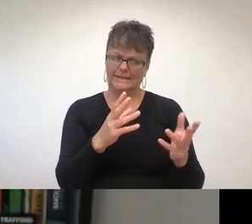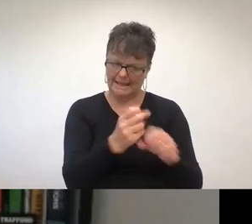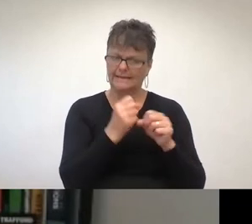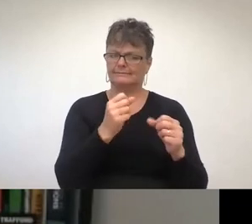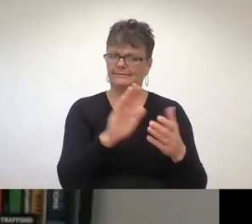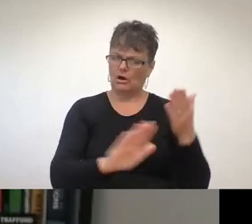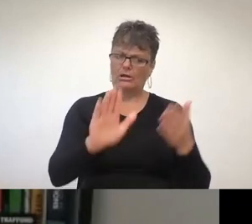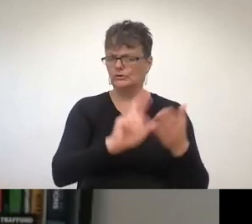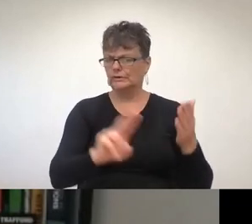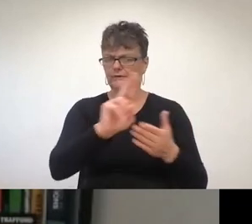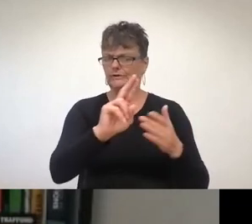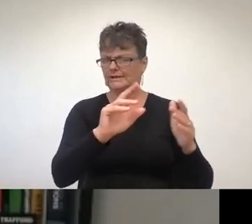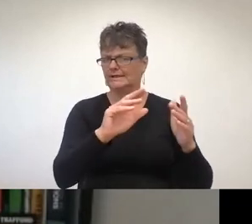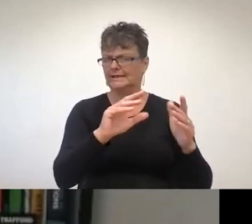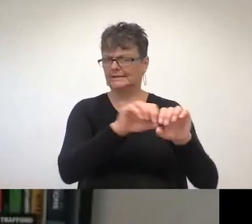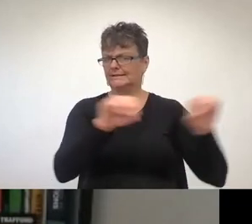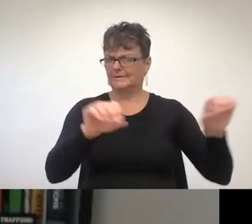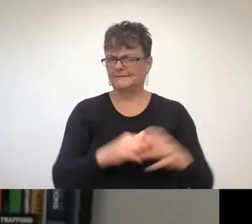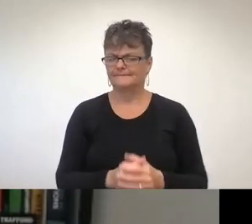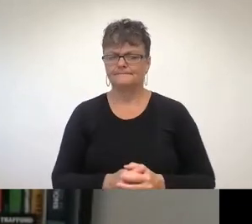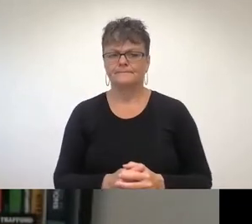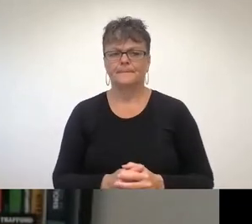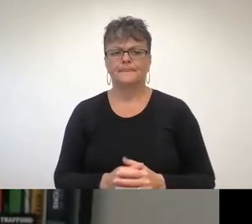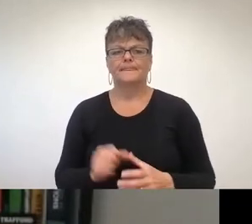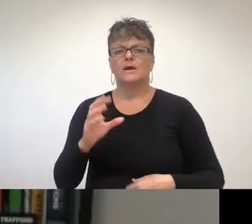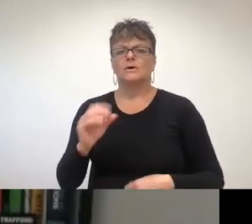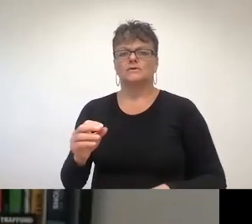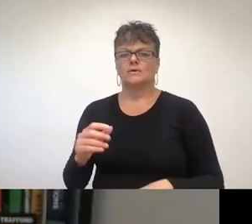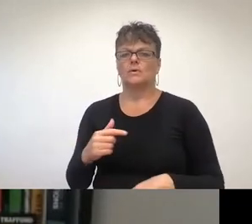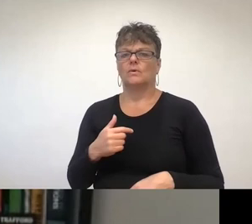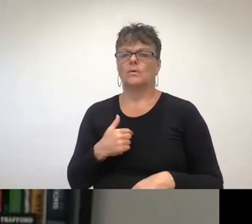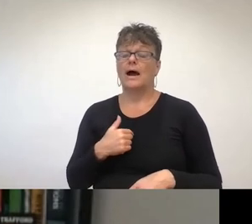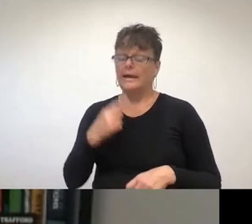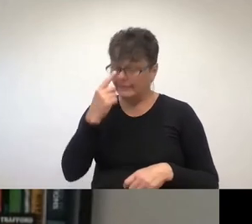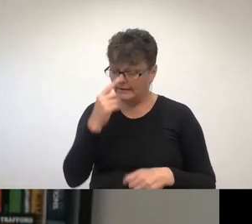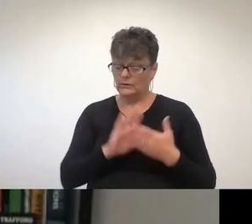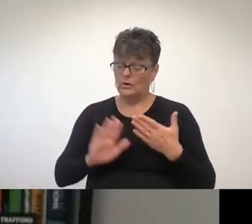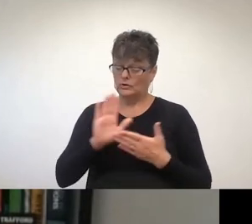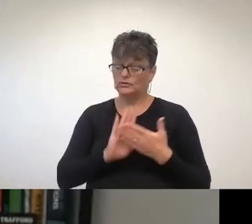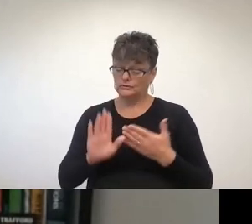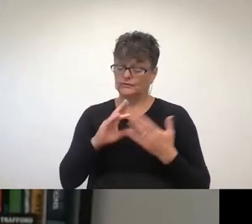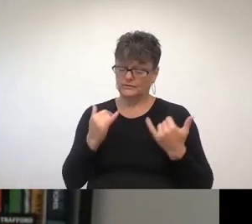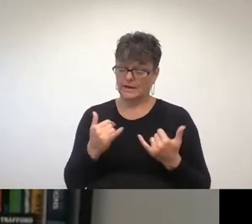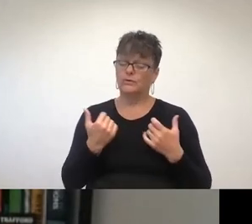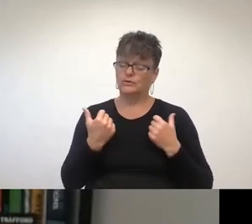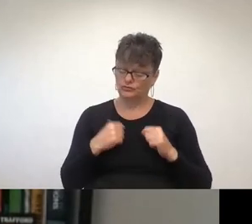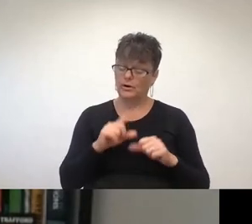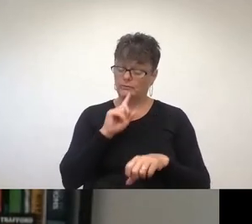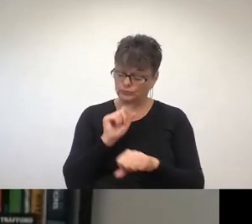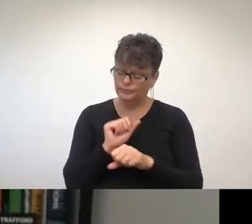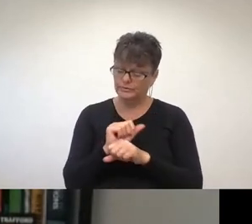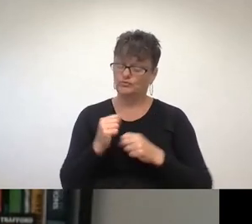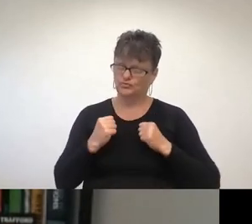in the name of equity, which is a direction that I believe that higher ed is meaningfully trying to go, not just a buzzword, not just a passing